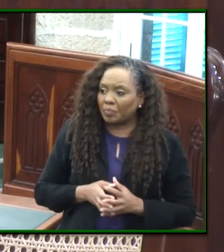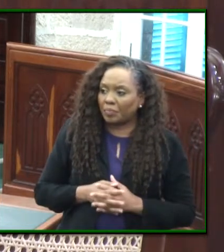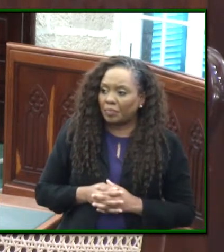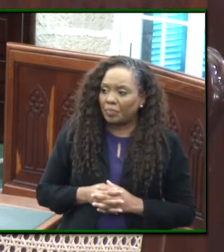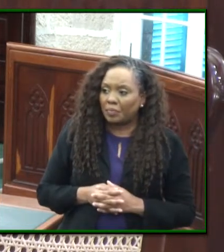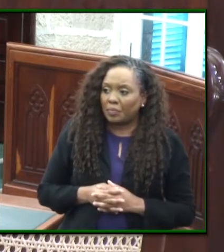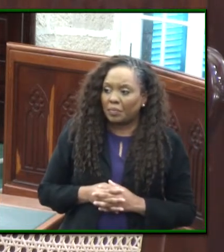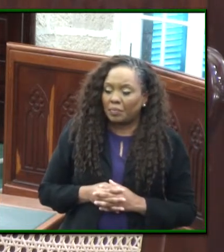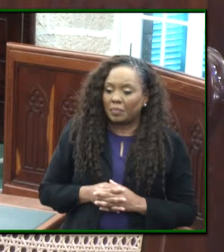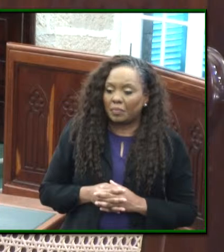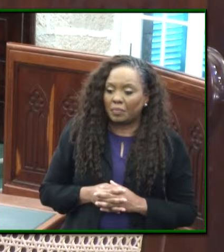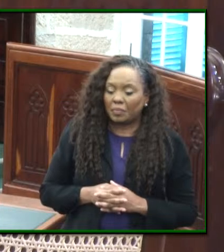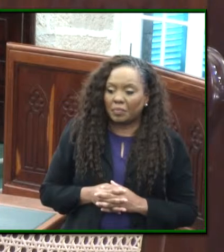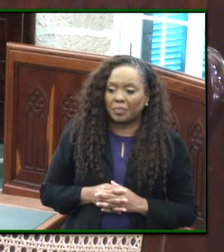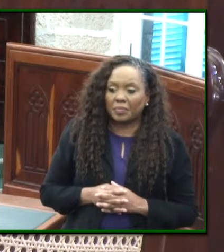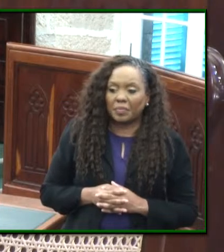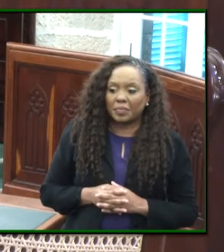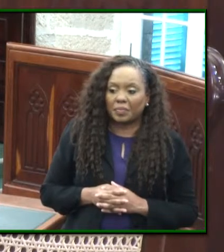And